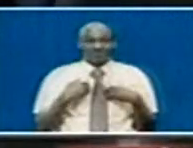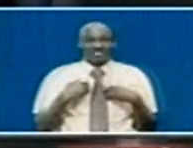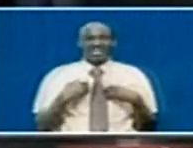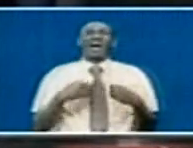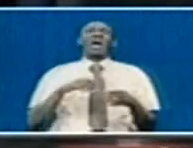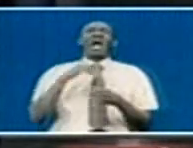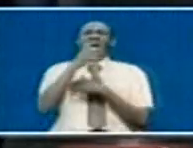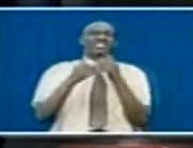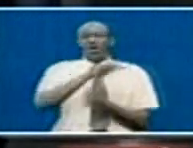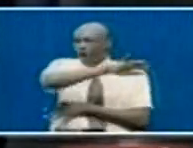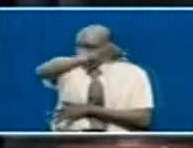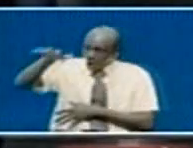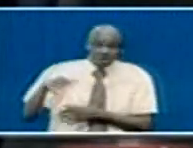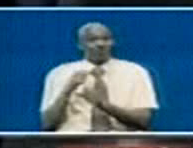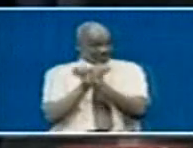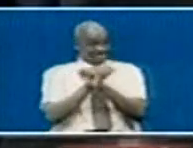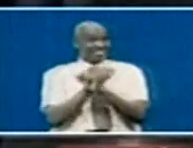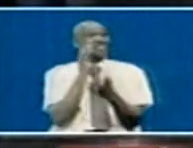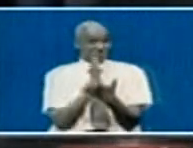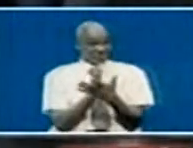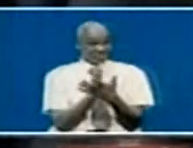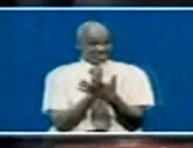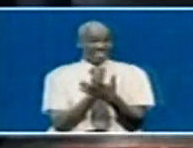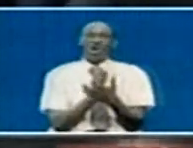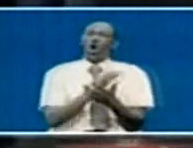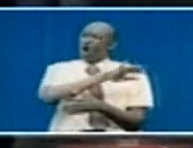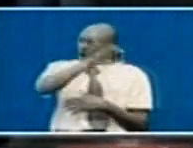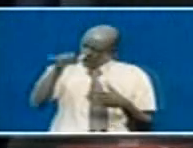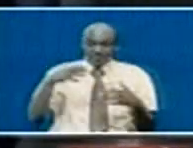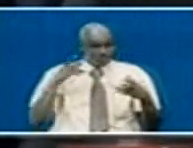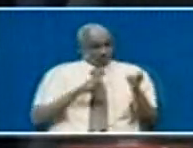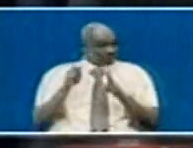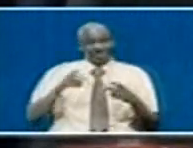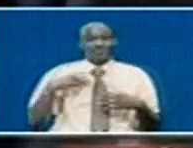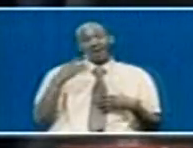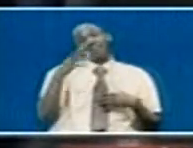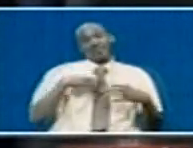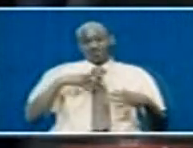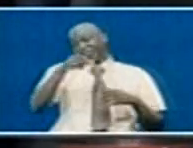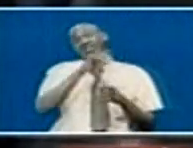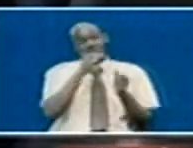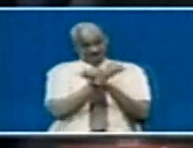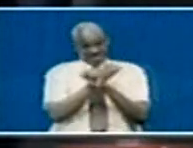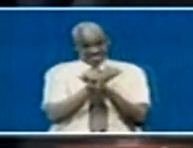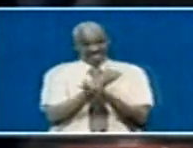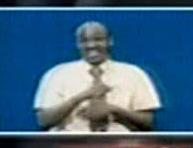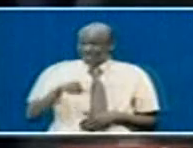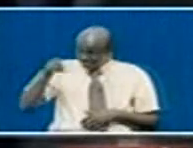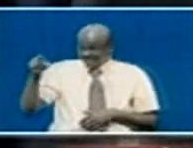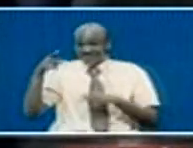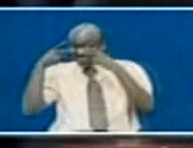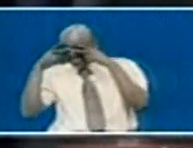country to protect. You have the entire population to protect. They, as